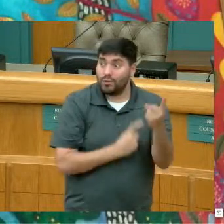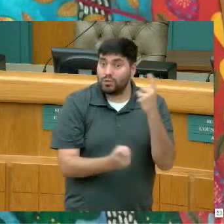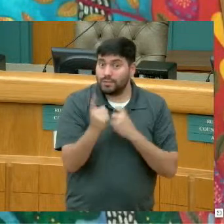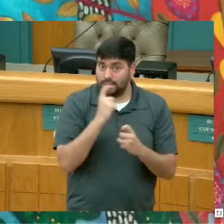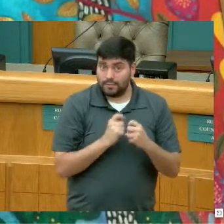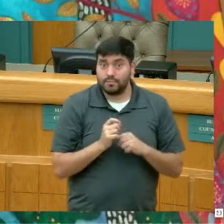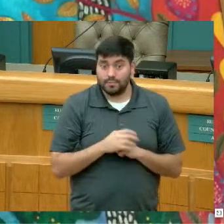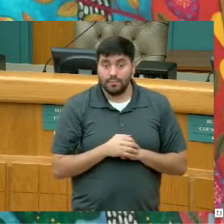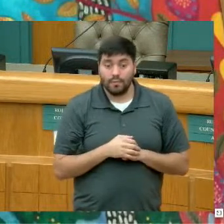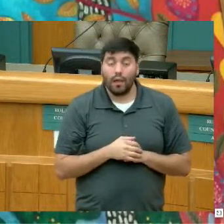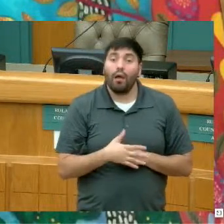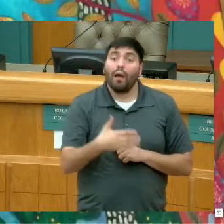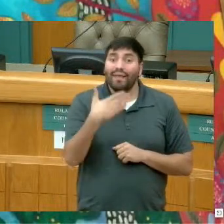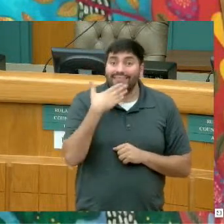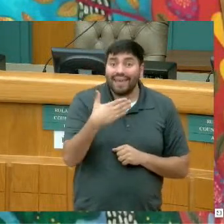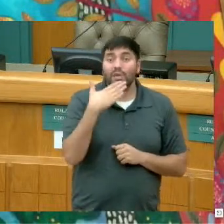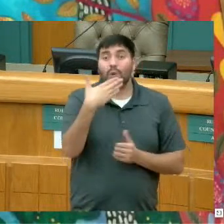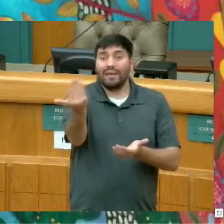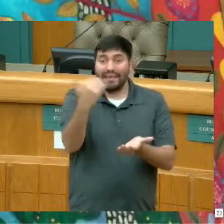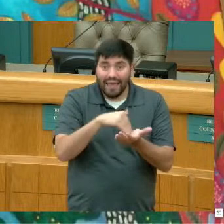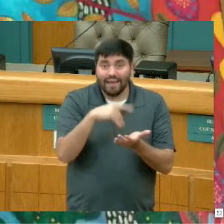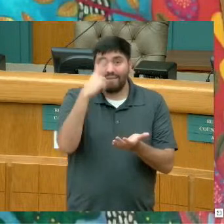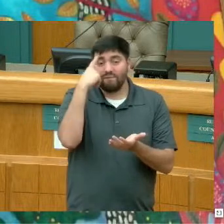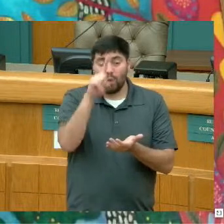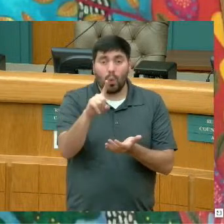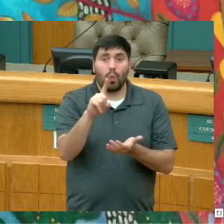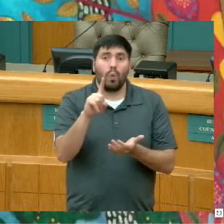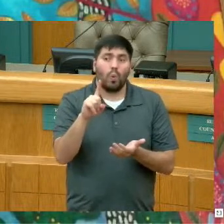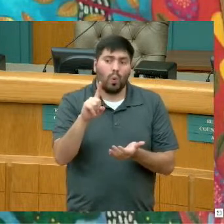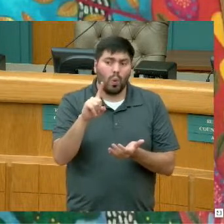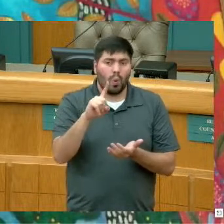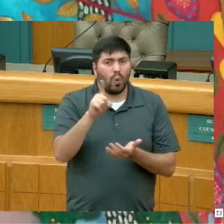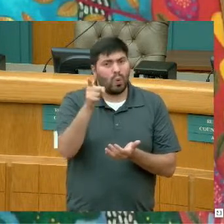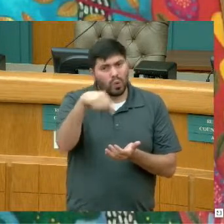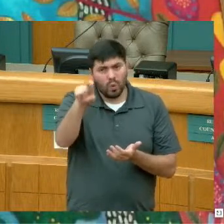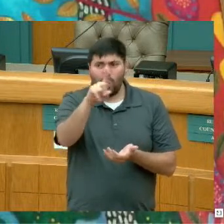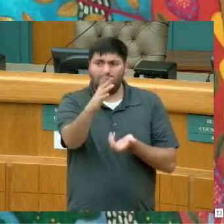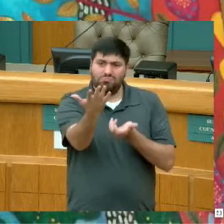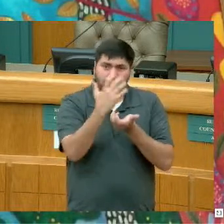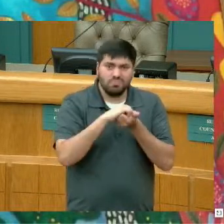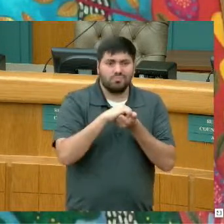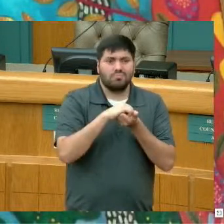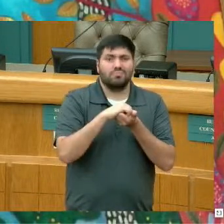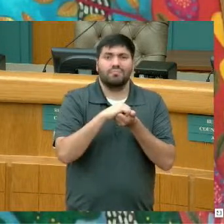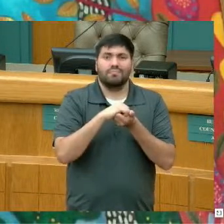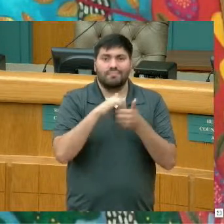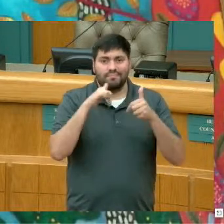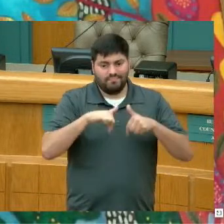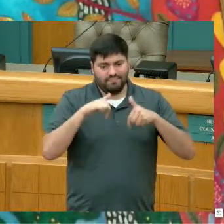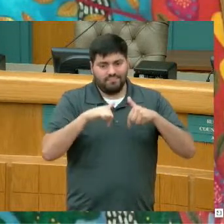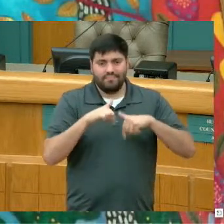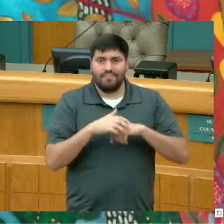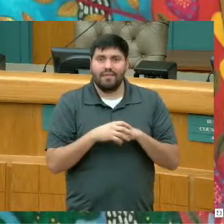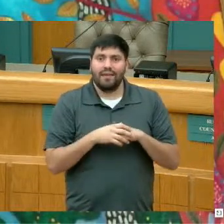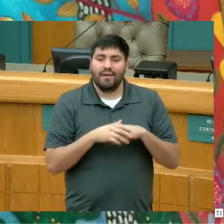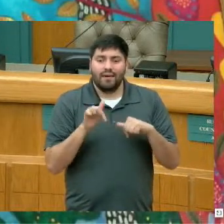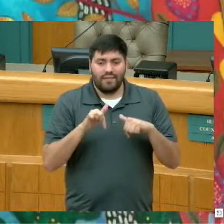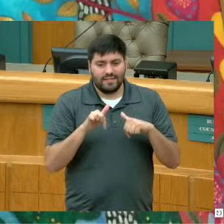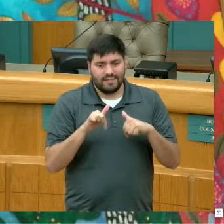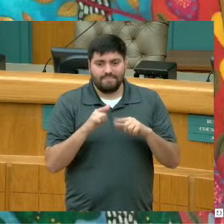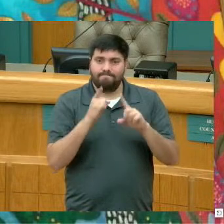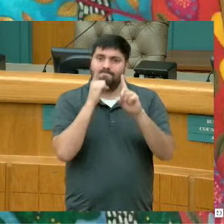your questions. And I thank you again for just being a part of what